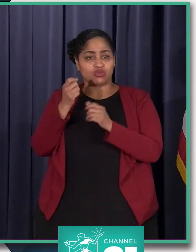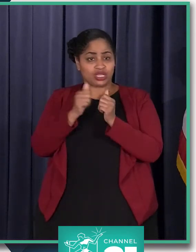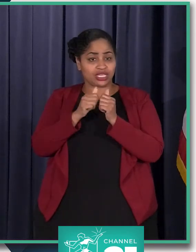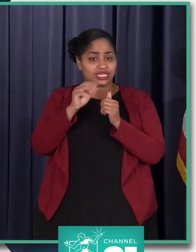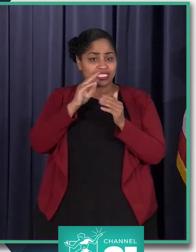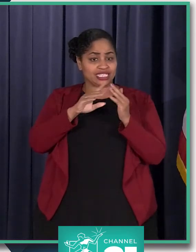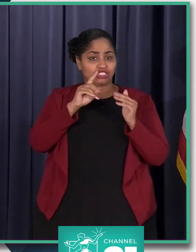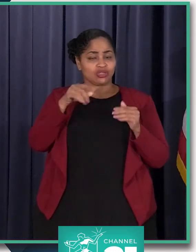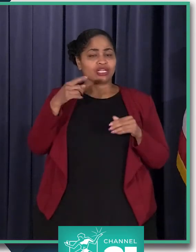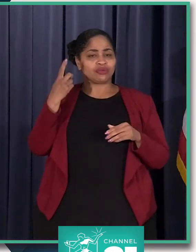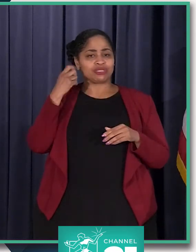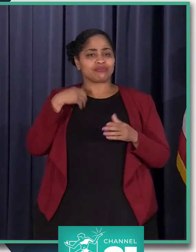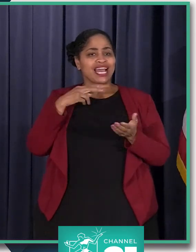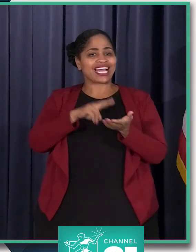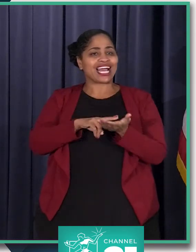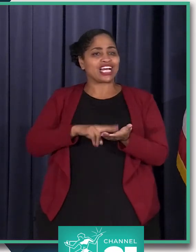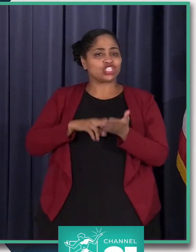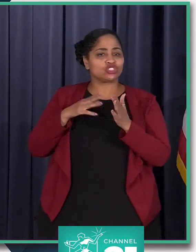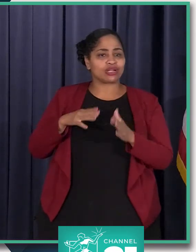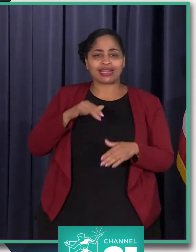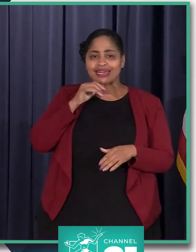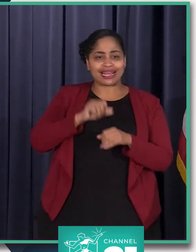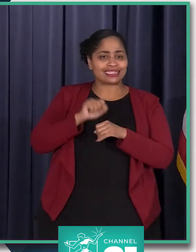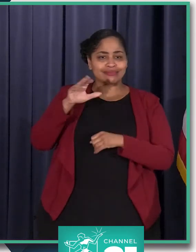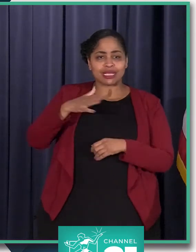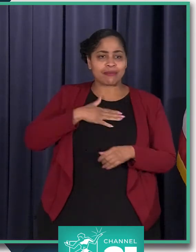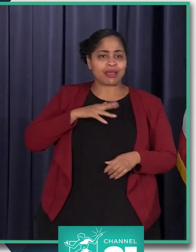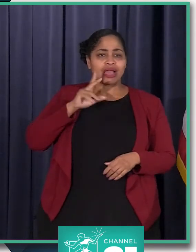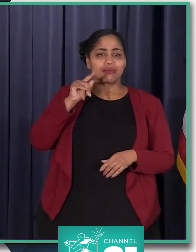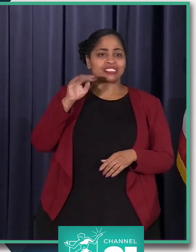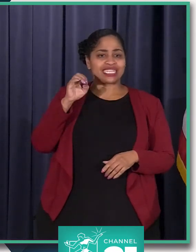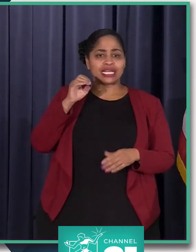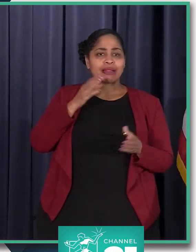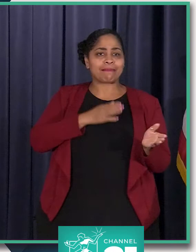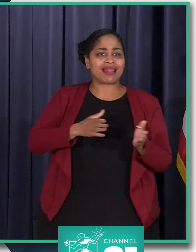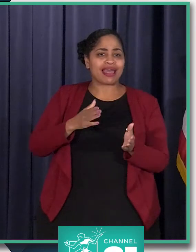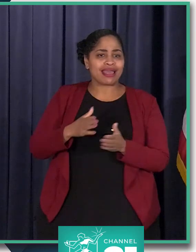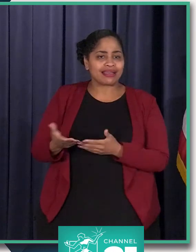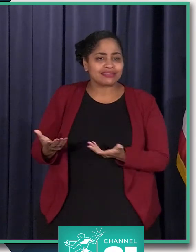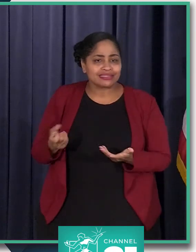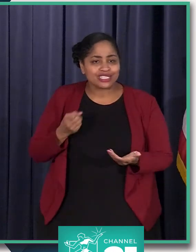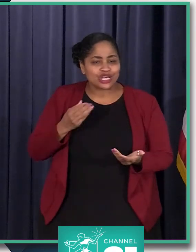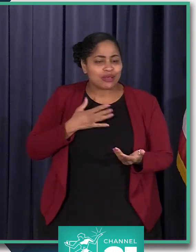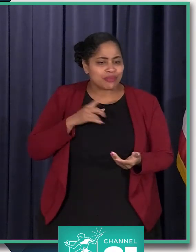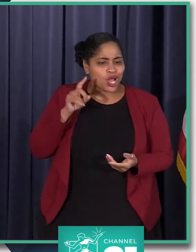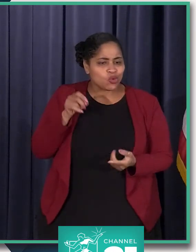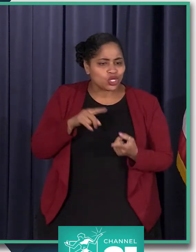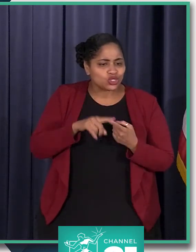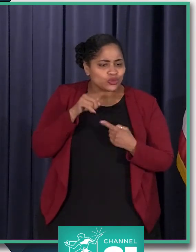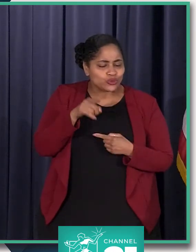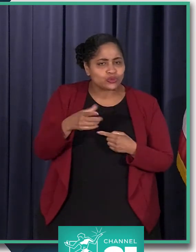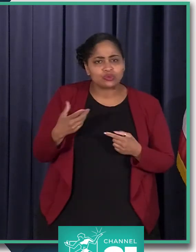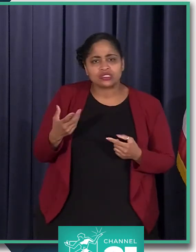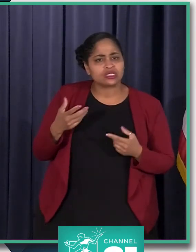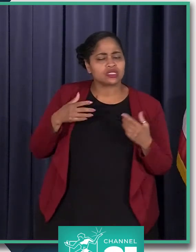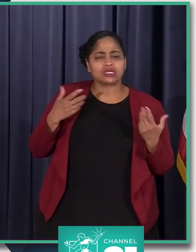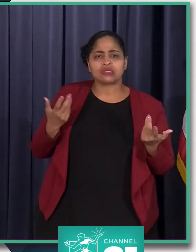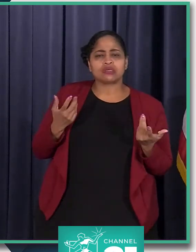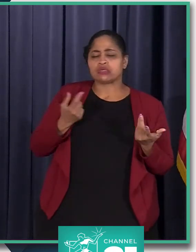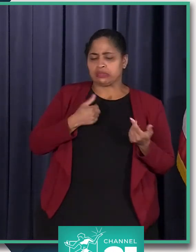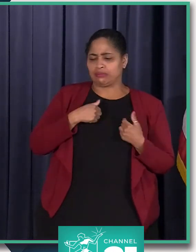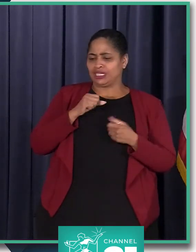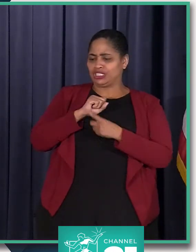my contractor hadn't submitted my updated plans. So my question to you is, what is someone